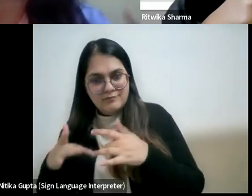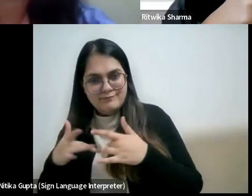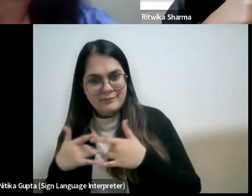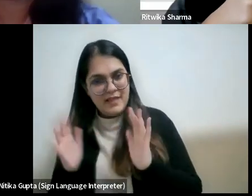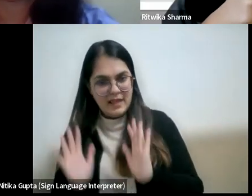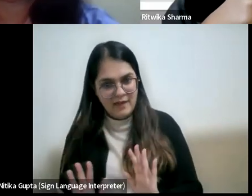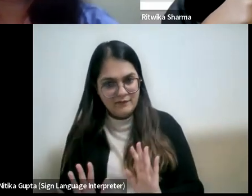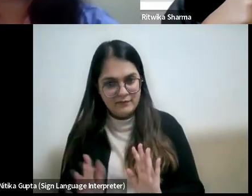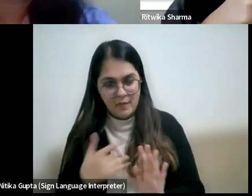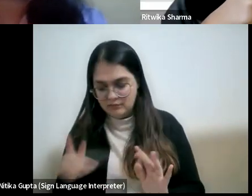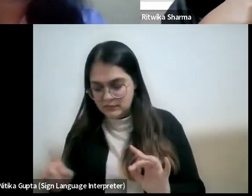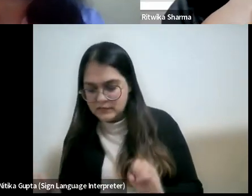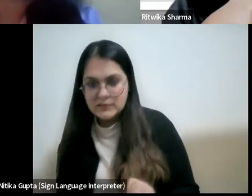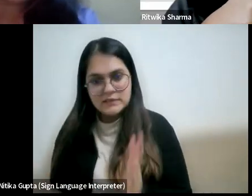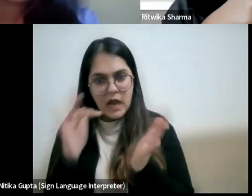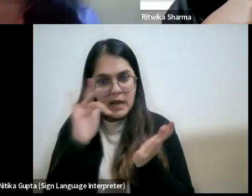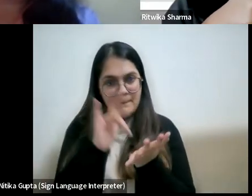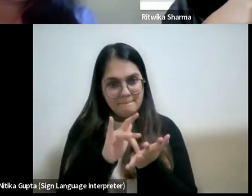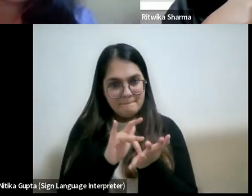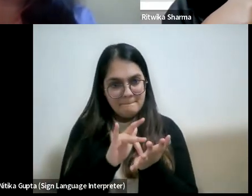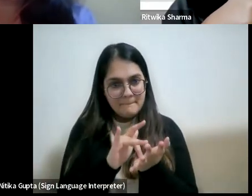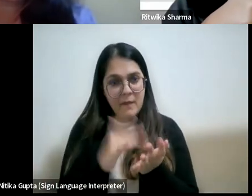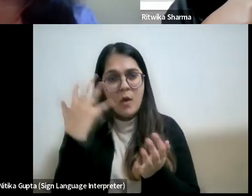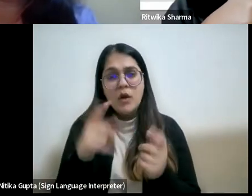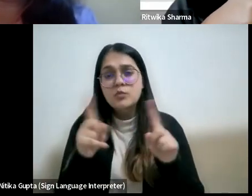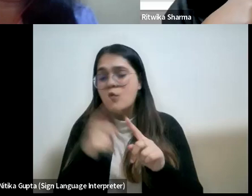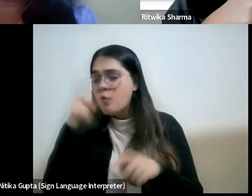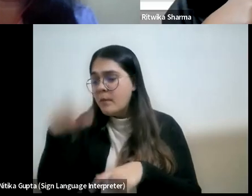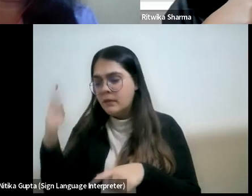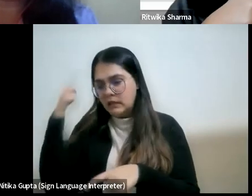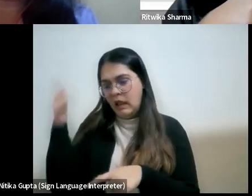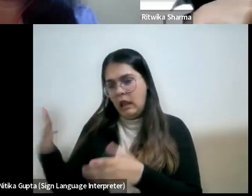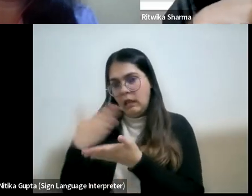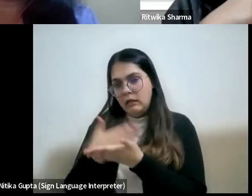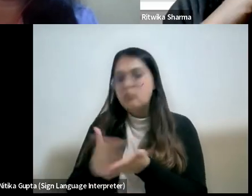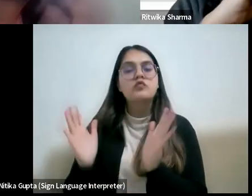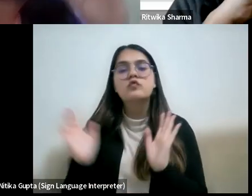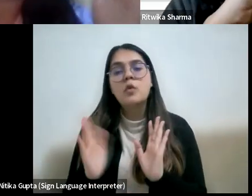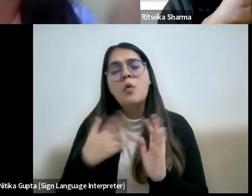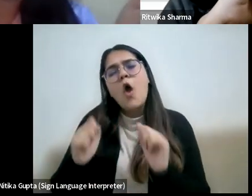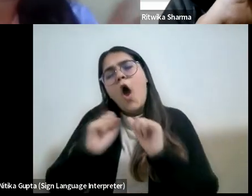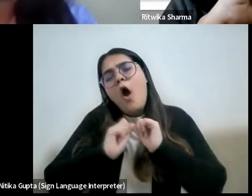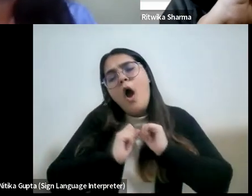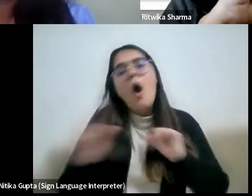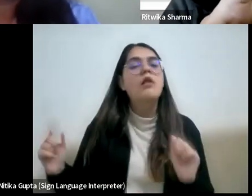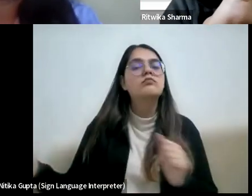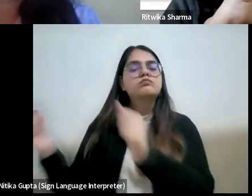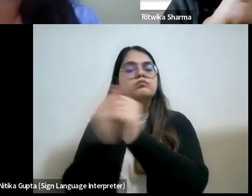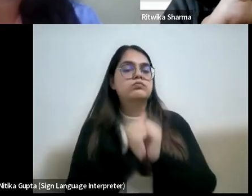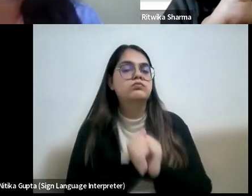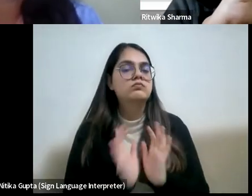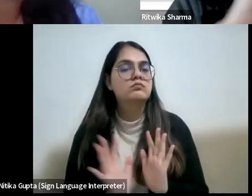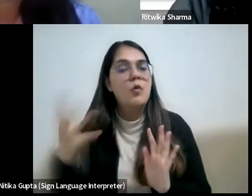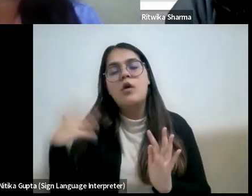a grassroots level. So mostly the subalterns, in a way, if I could put them in that bracket,